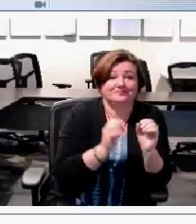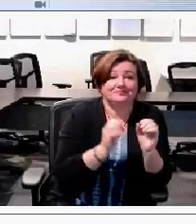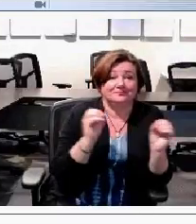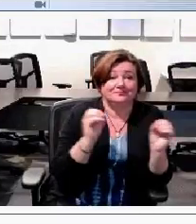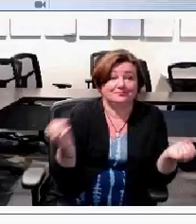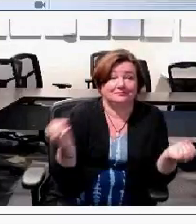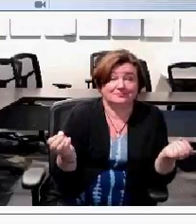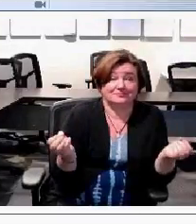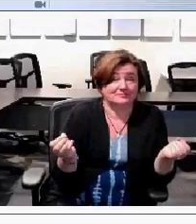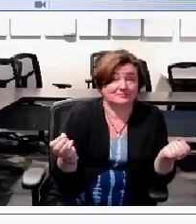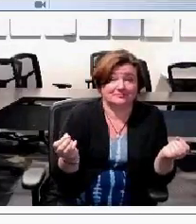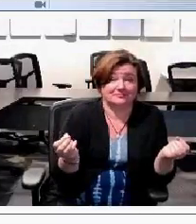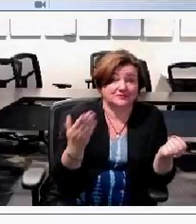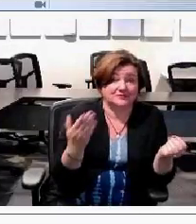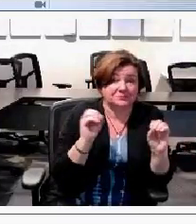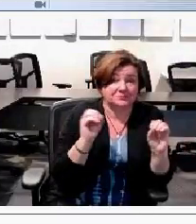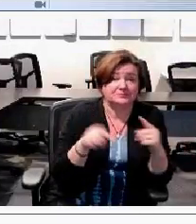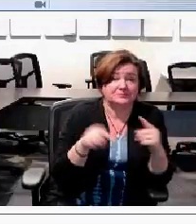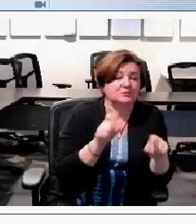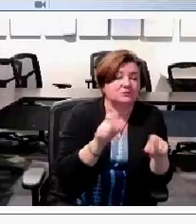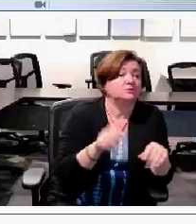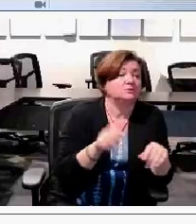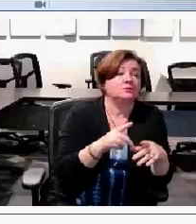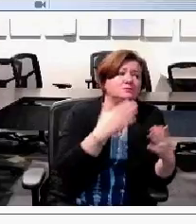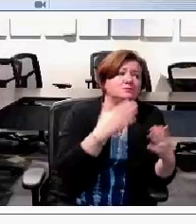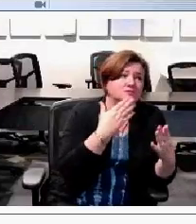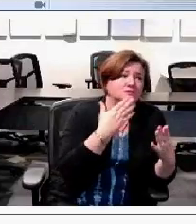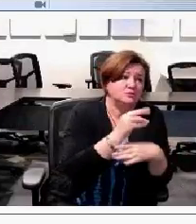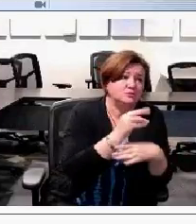Communication about questions, but I do want to thank you, Cheryl, for that.